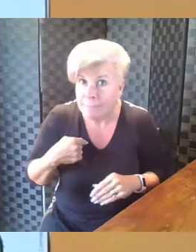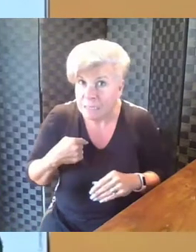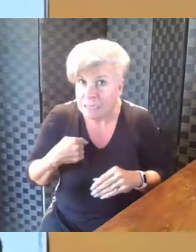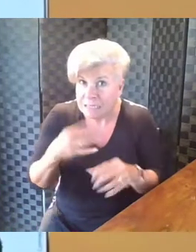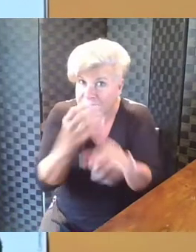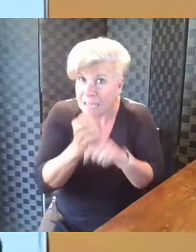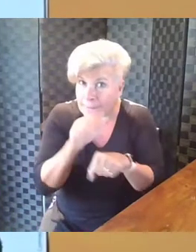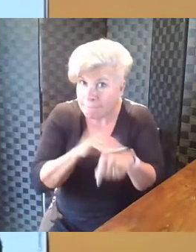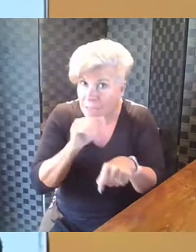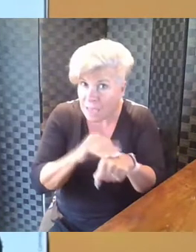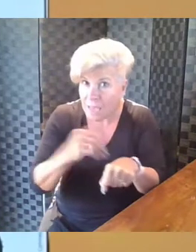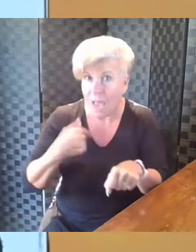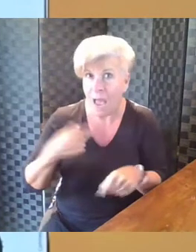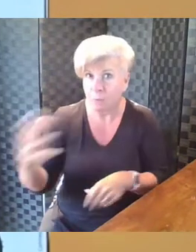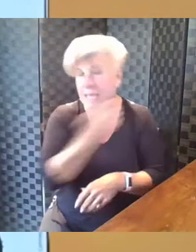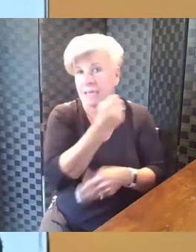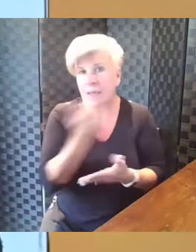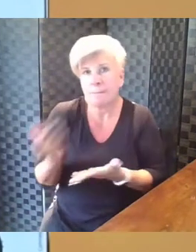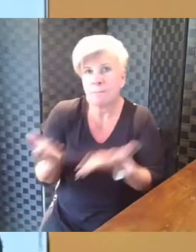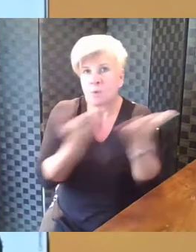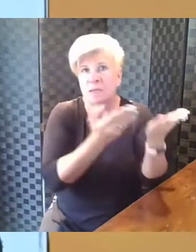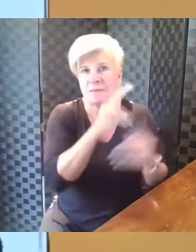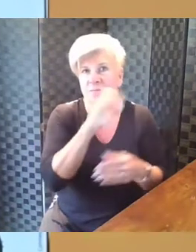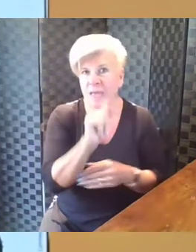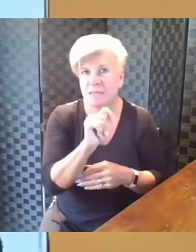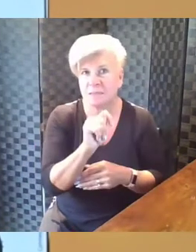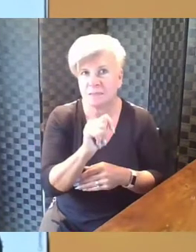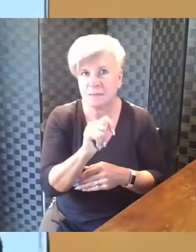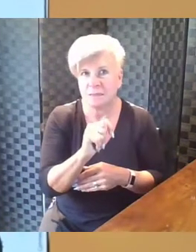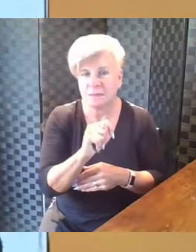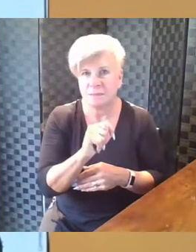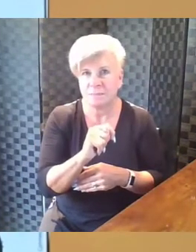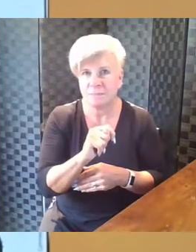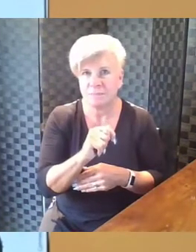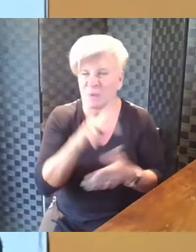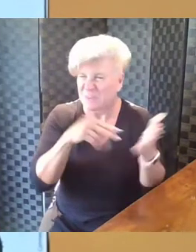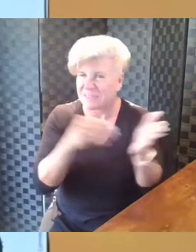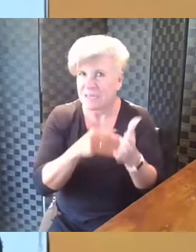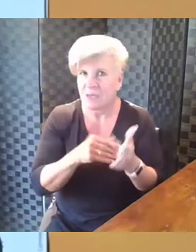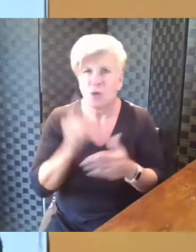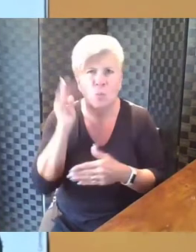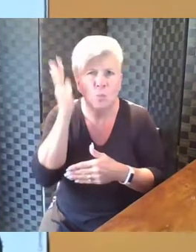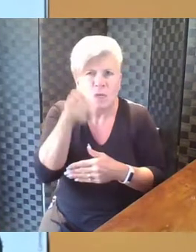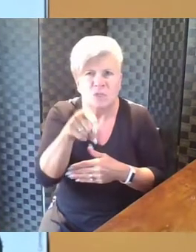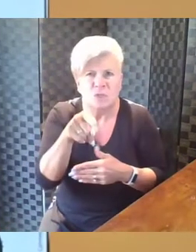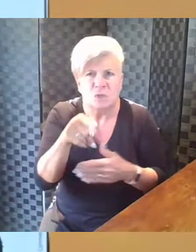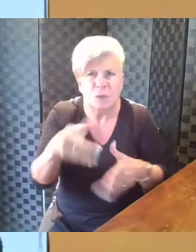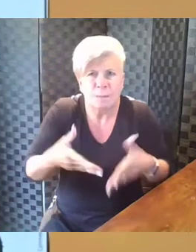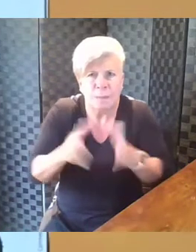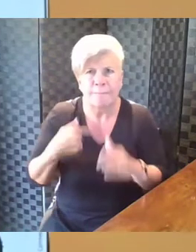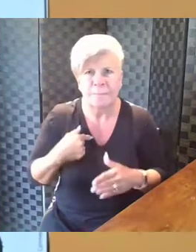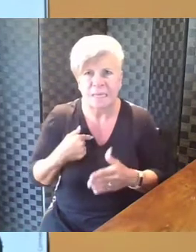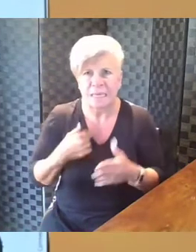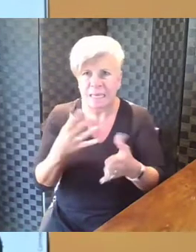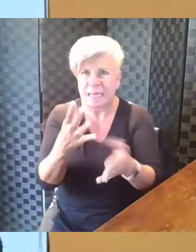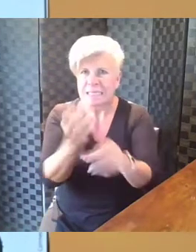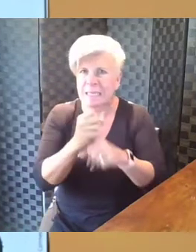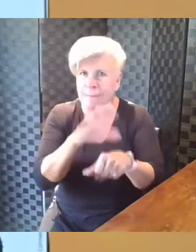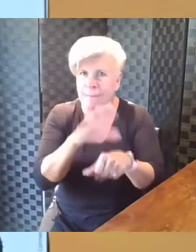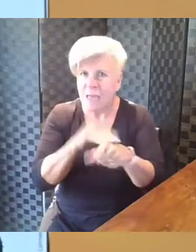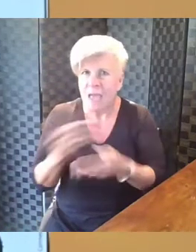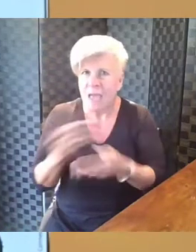a pet? I will take it to the vet. Let's read that again. Will you let me get a pet? I